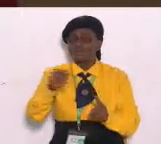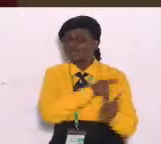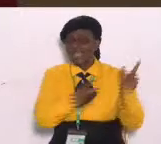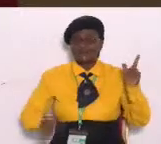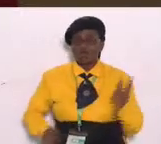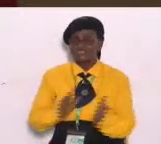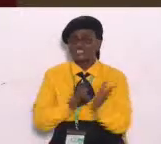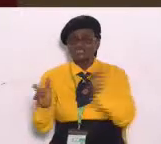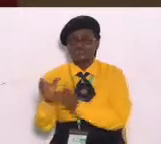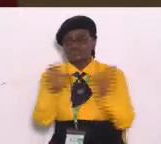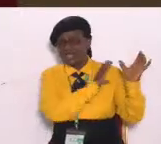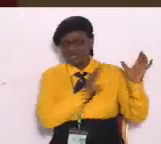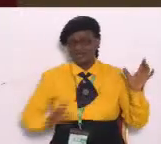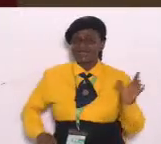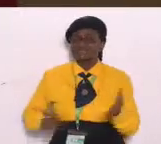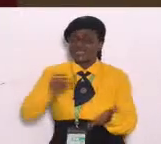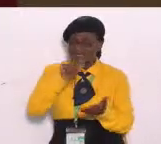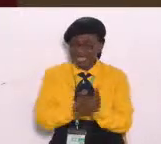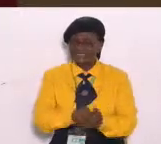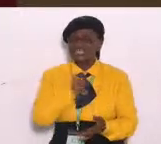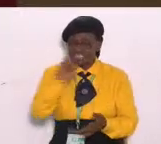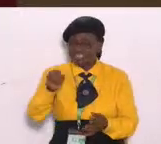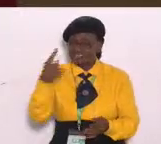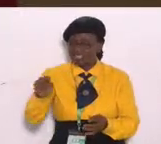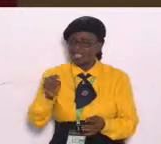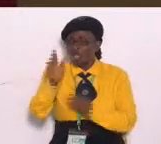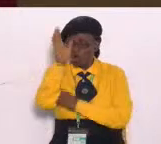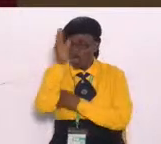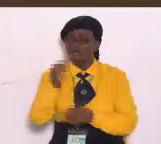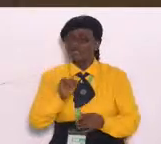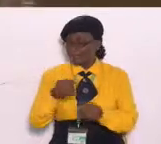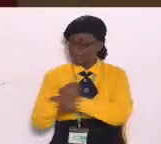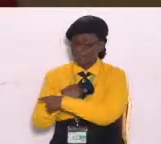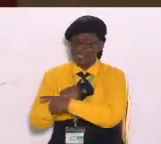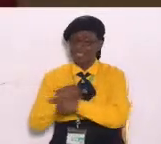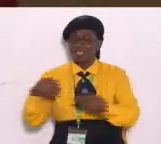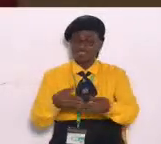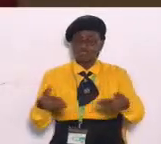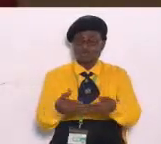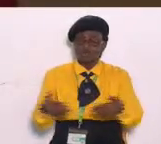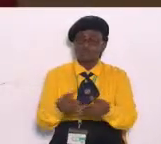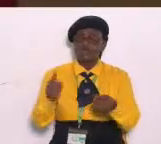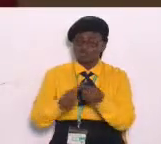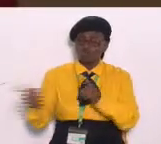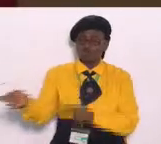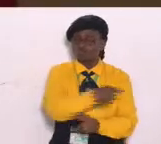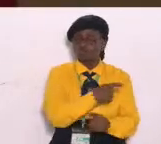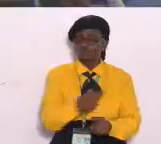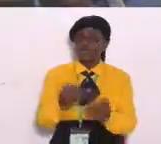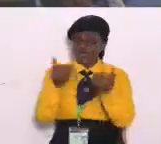That's the God I'm introducing you to tonight. Will you put your hands together for him?